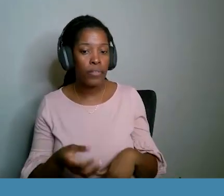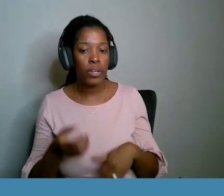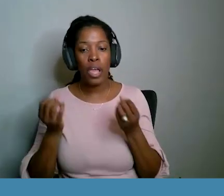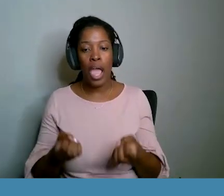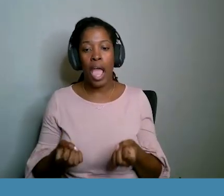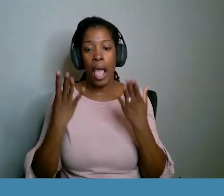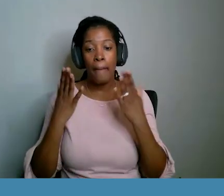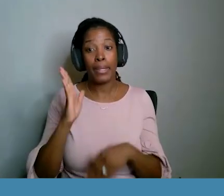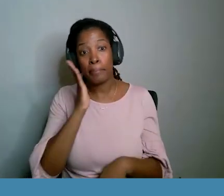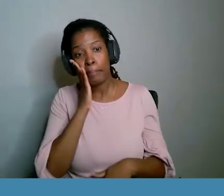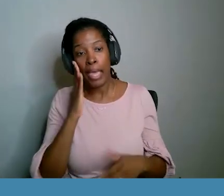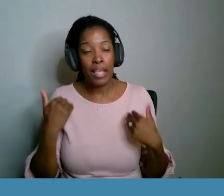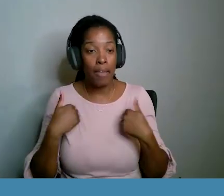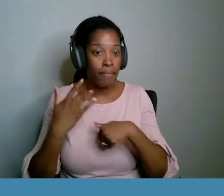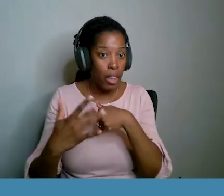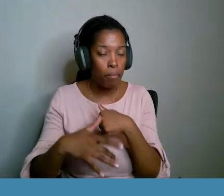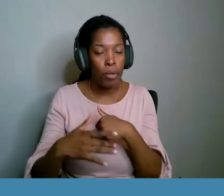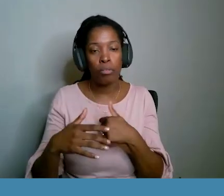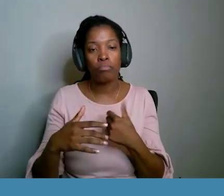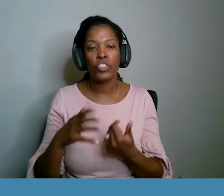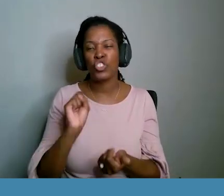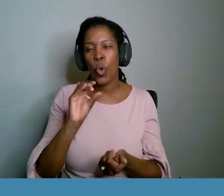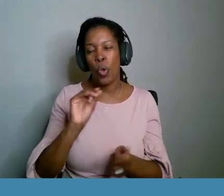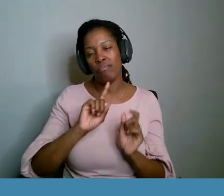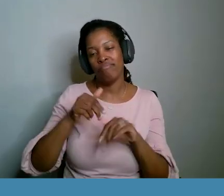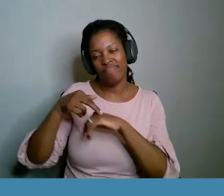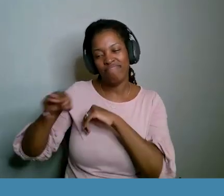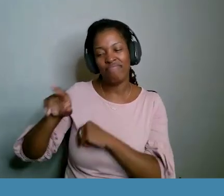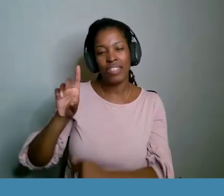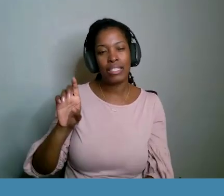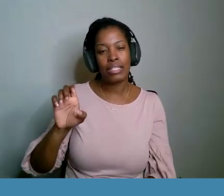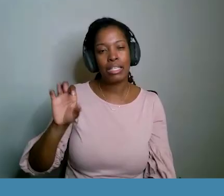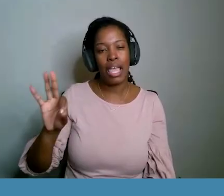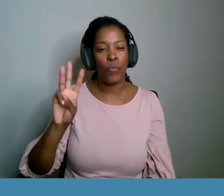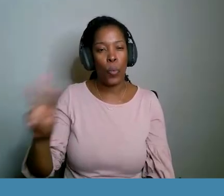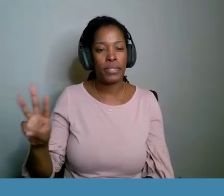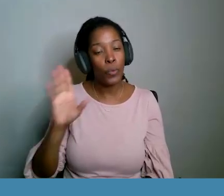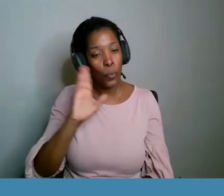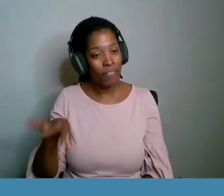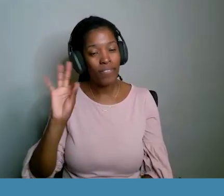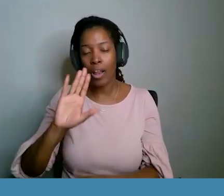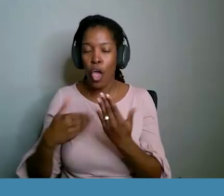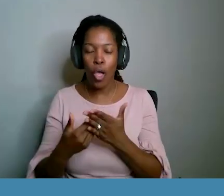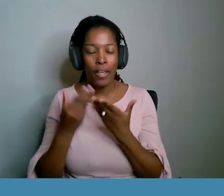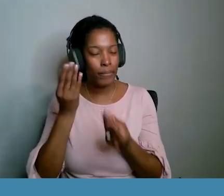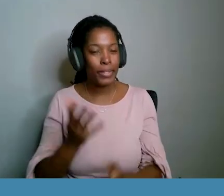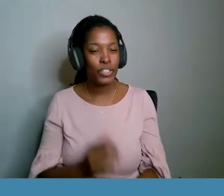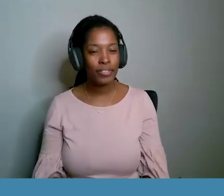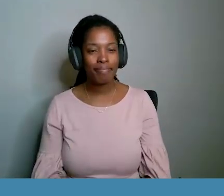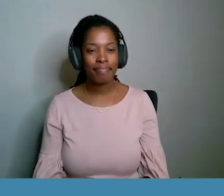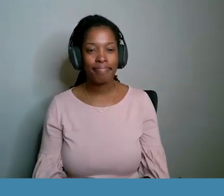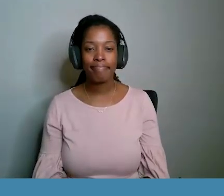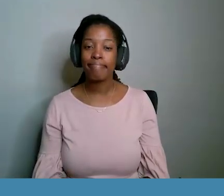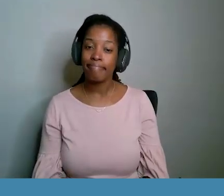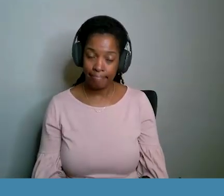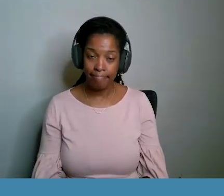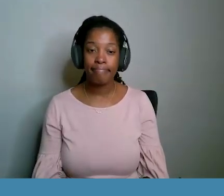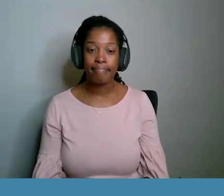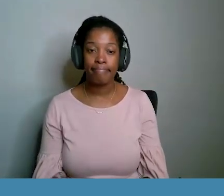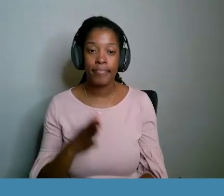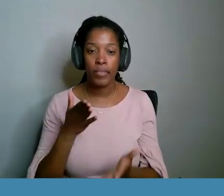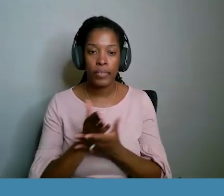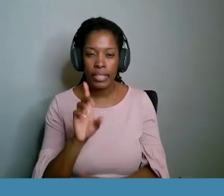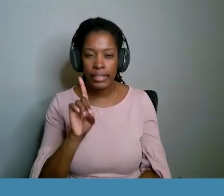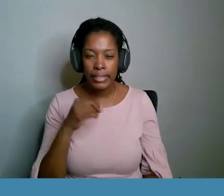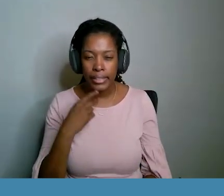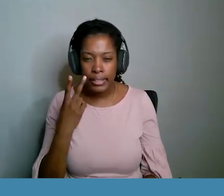forth. So yeah, go to the DCF website and you can find all that. Okay, all right. And there was